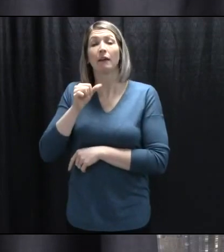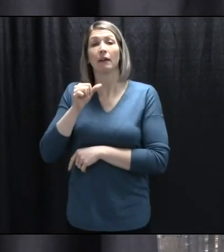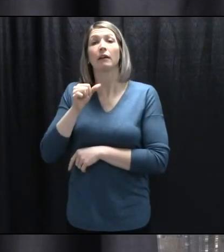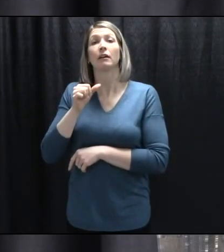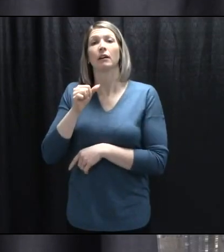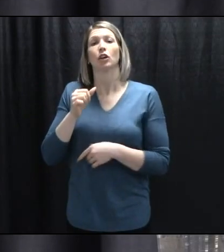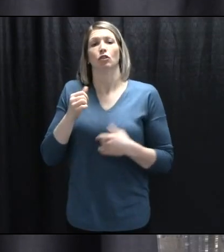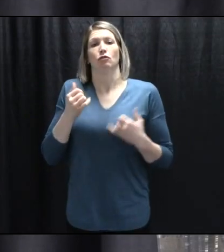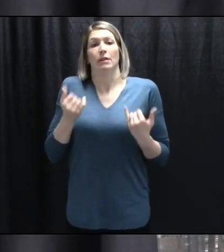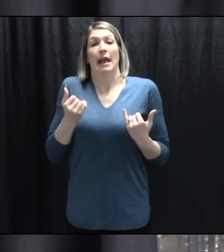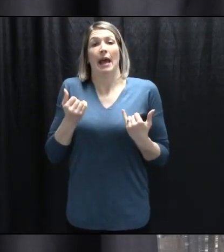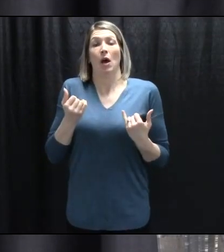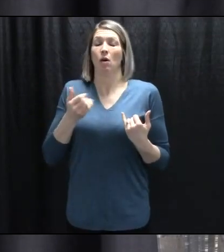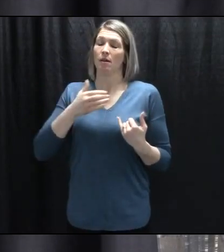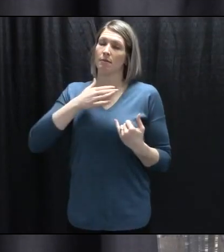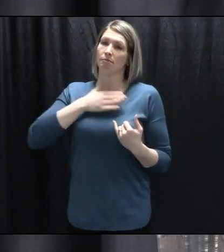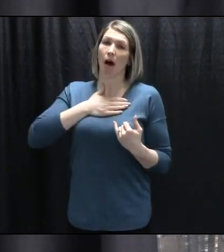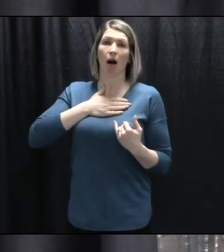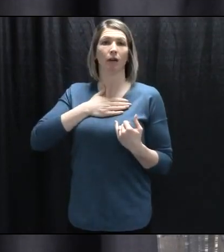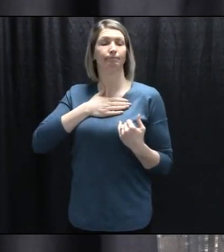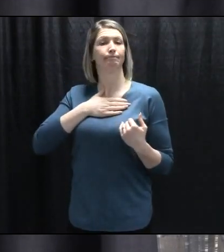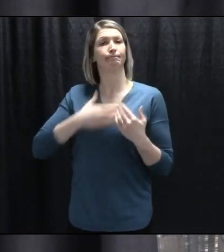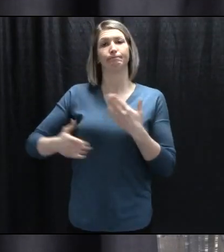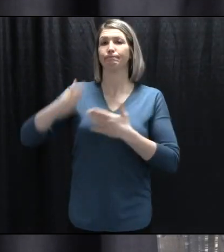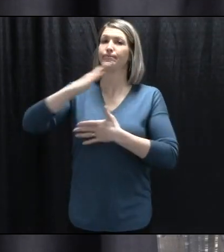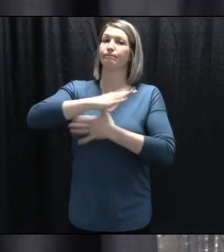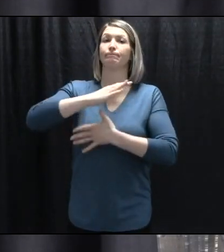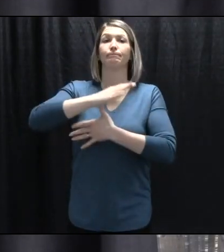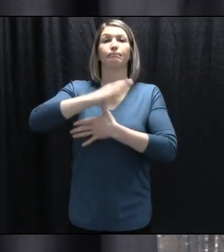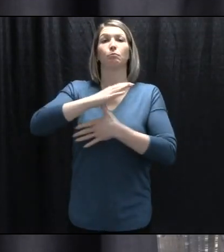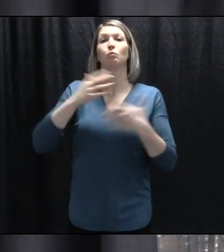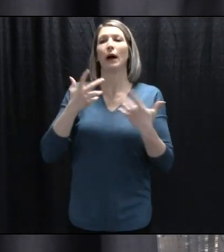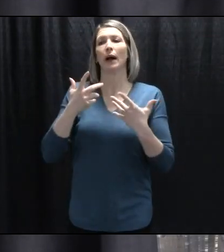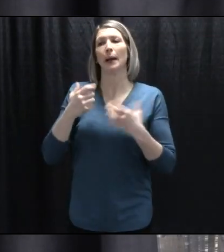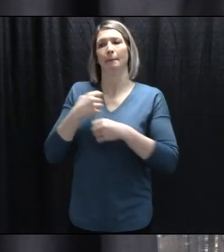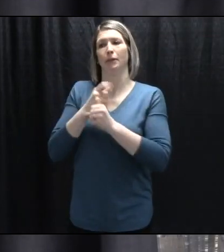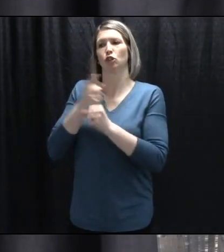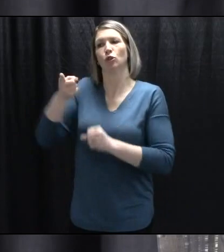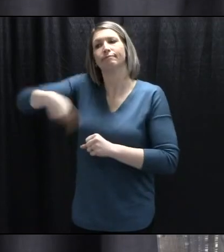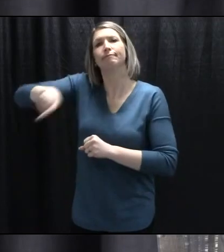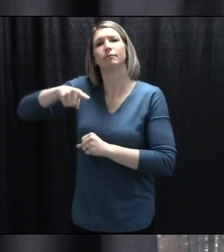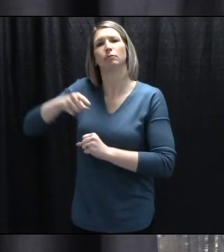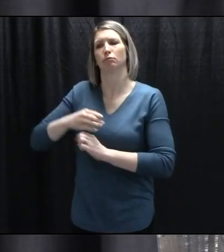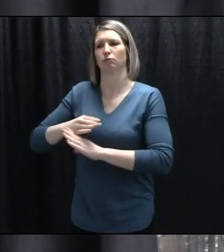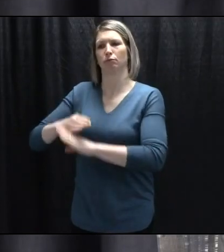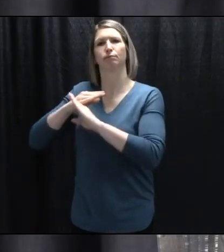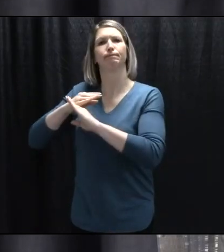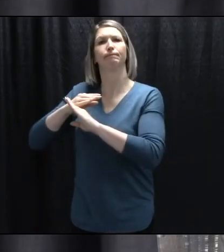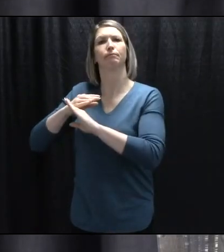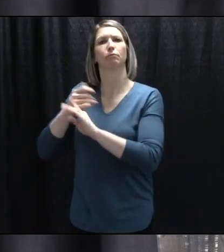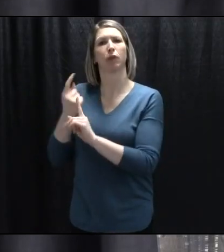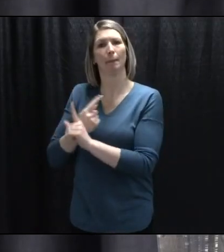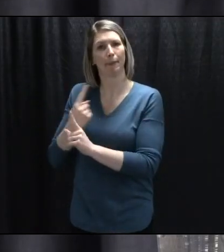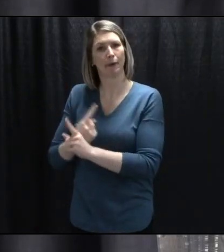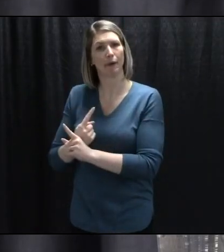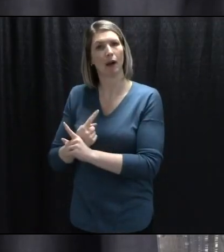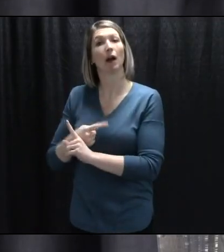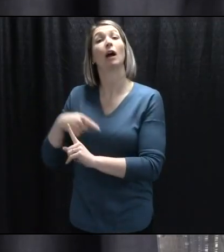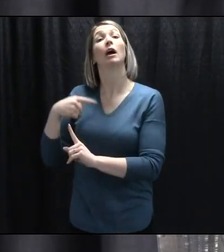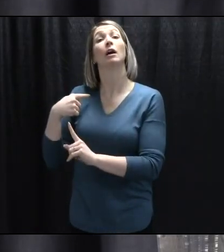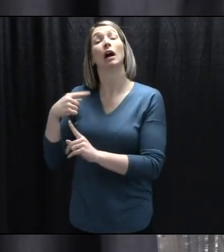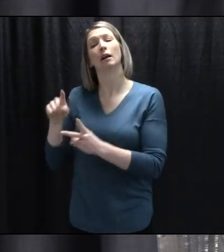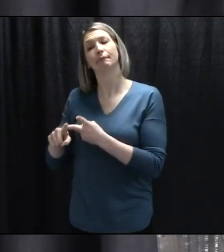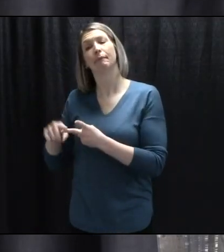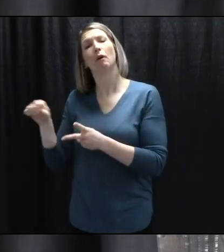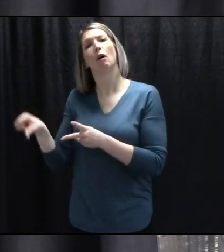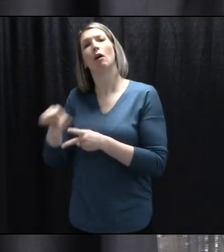of view is to make sure our frontline workers are protected appropriately, but equally our other issue is to make